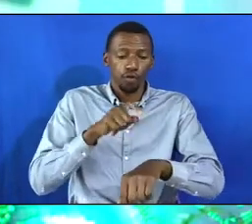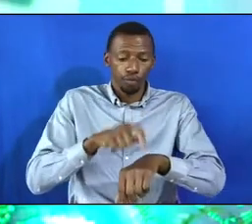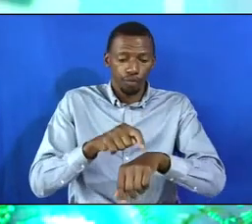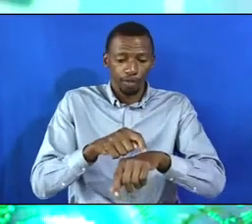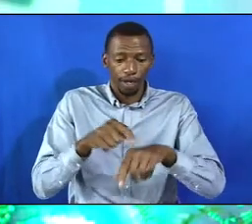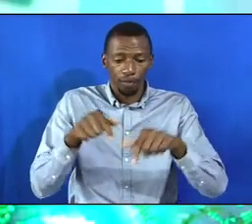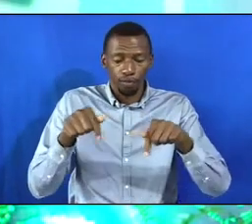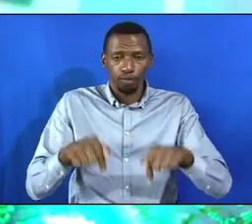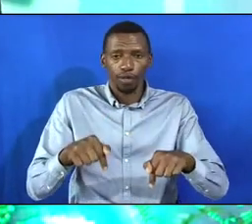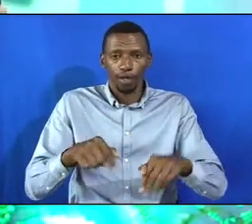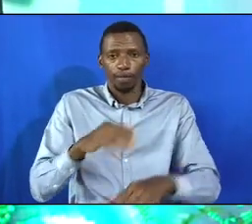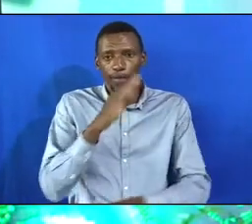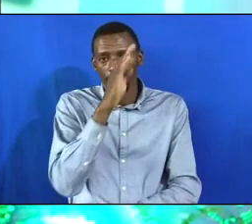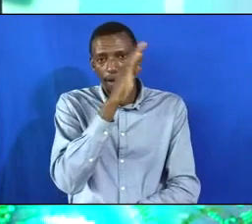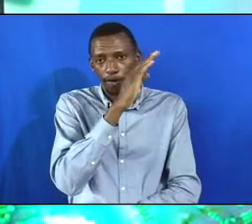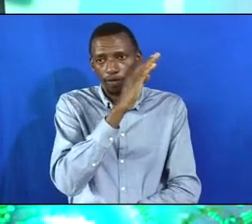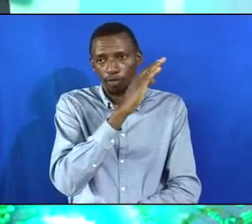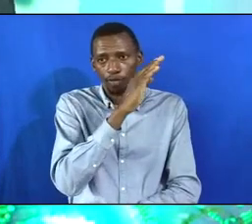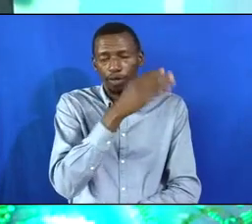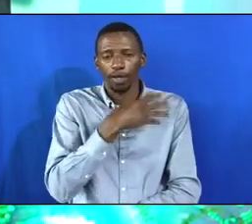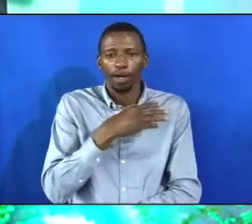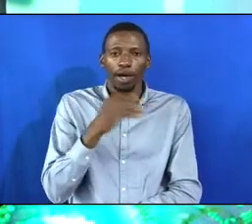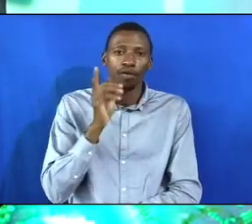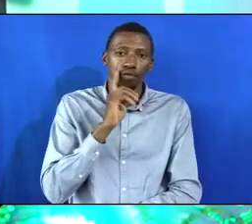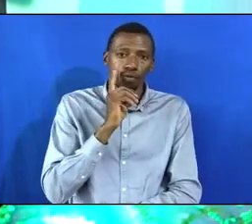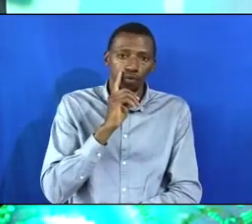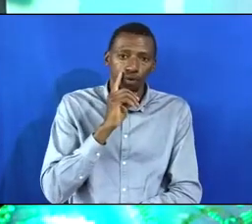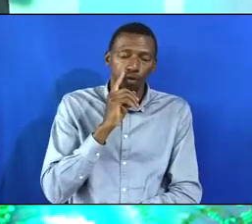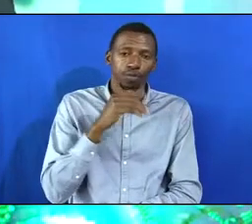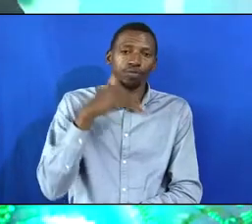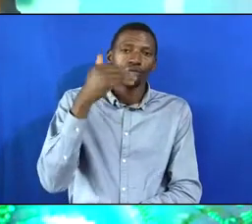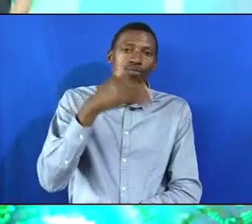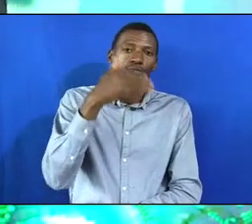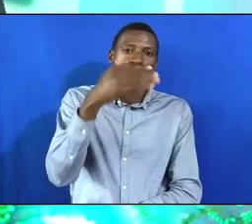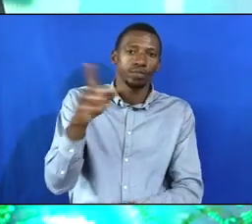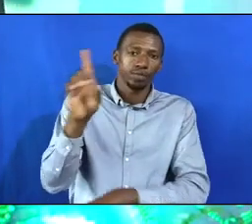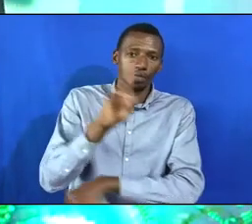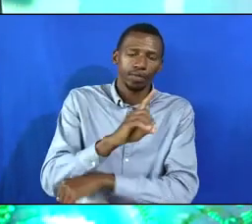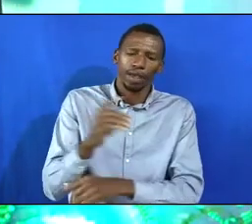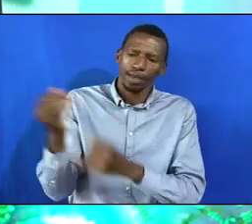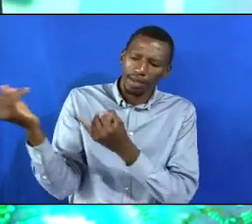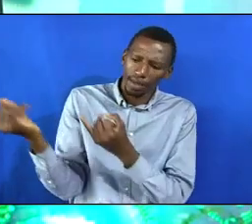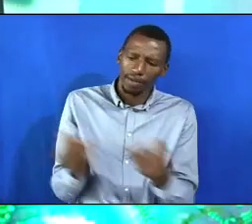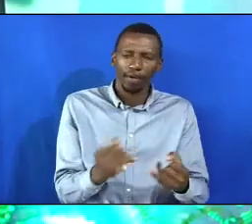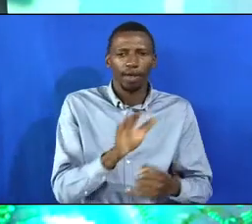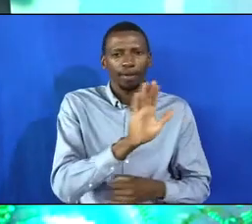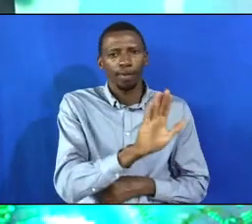afternoon, tomorrow, the other days, invite your friends,